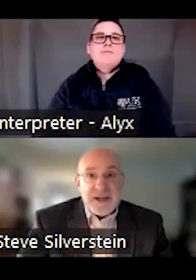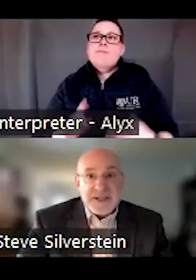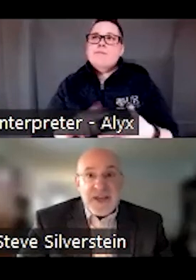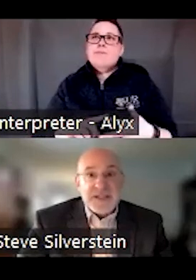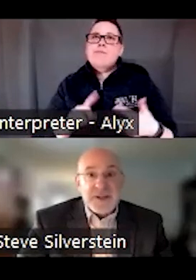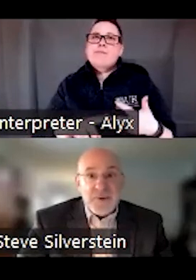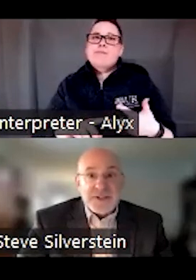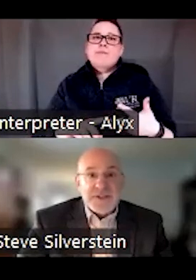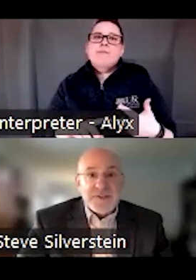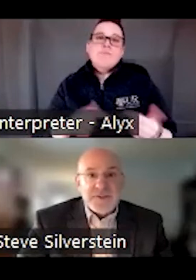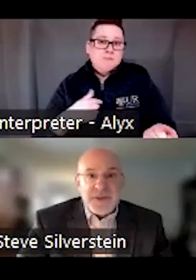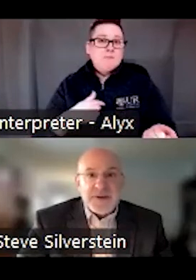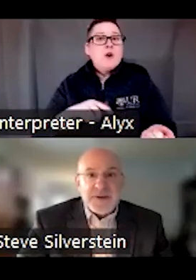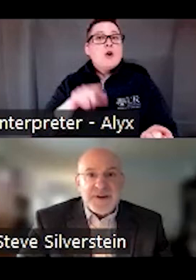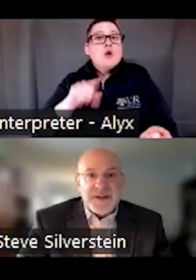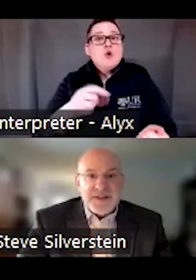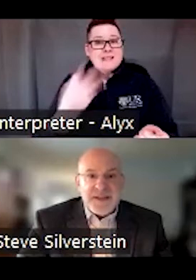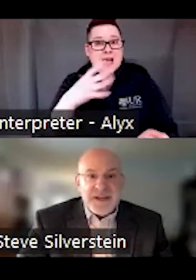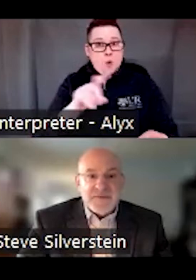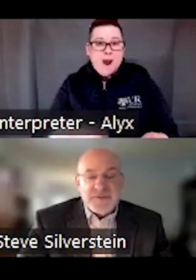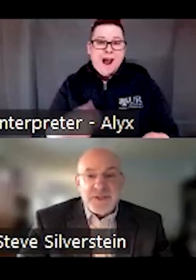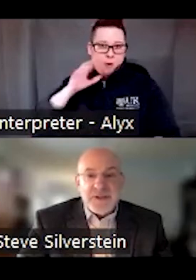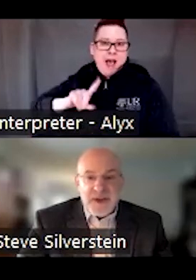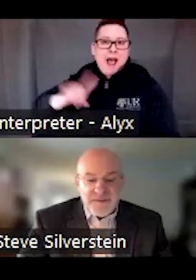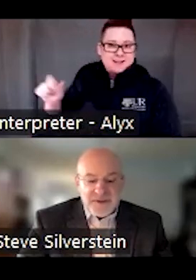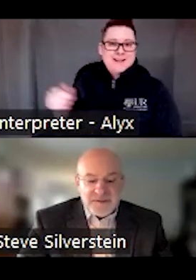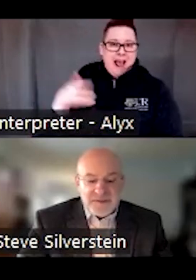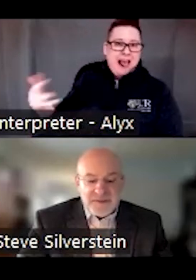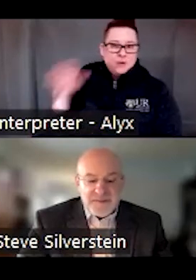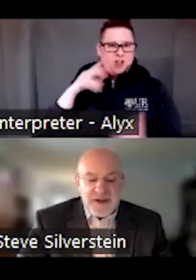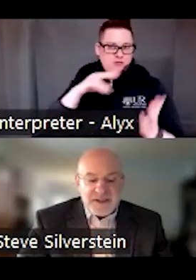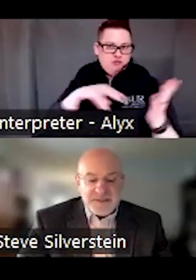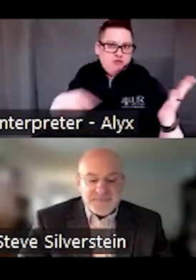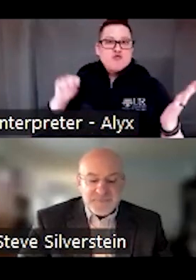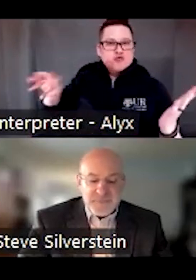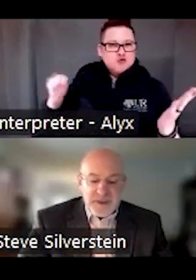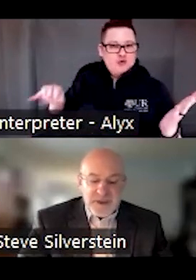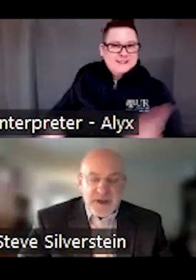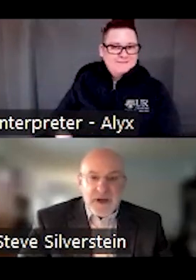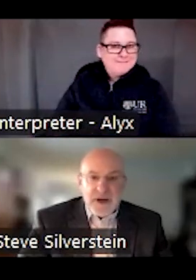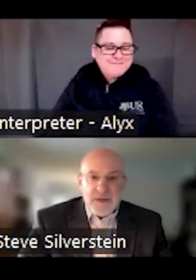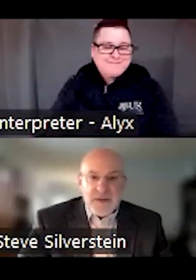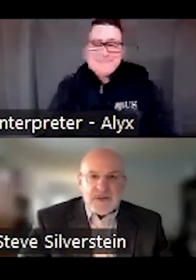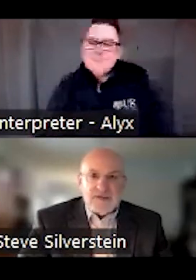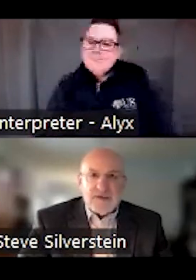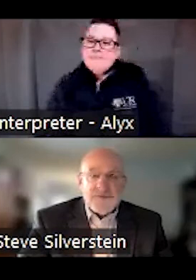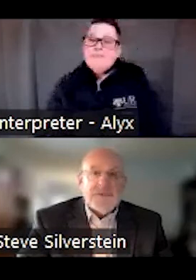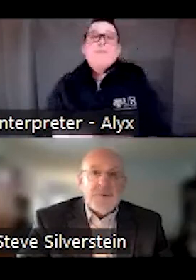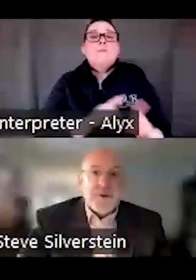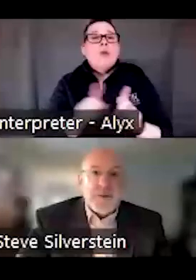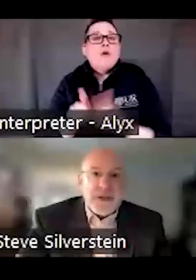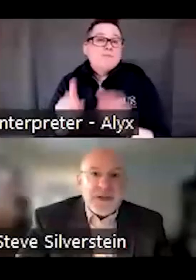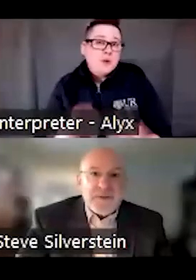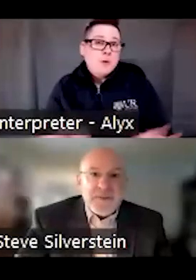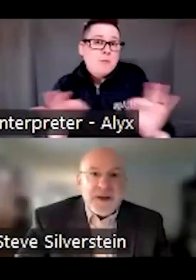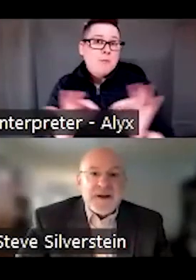I'll actually ask the questions to the speaker at the end. I'll just read them out of the box. Also, it's very important